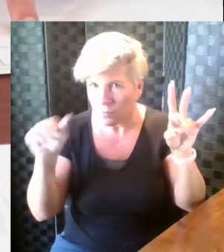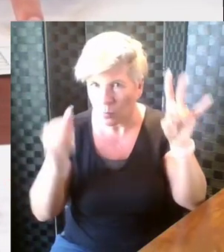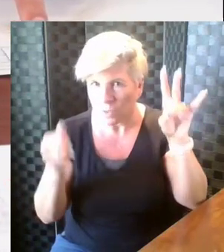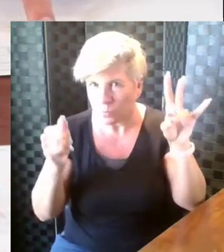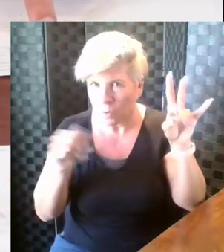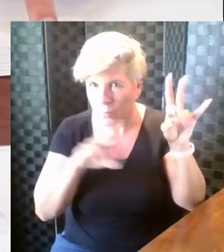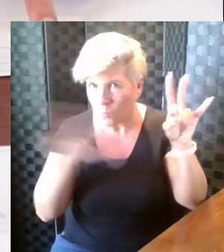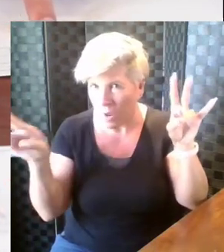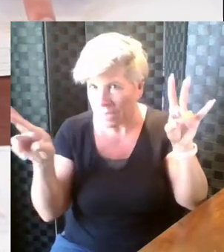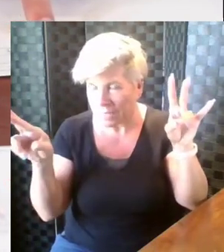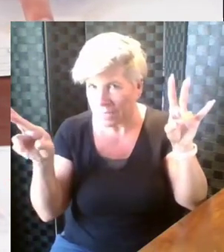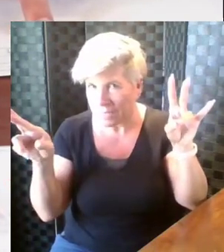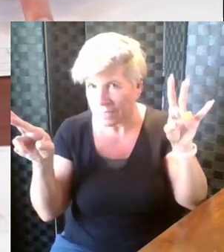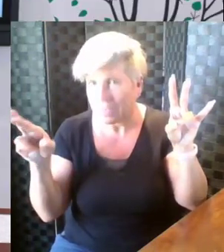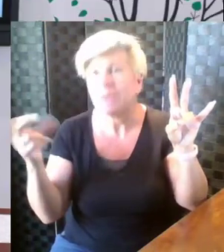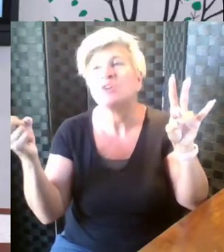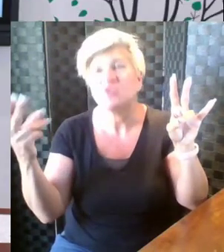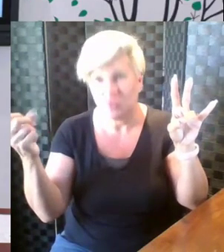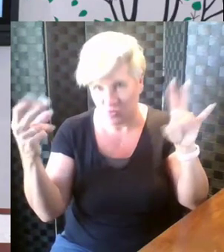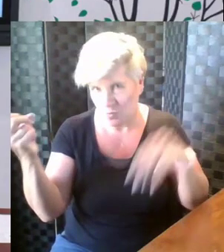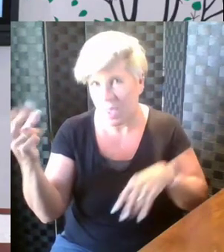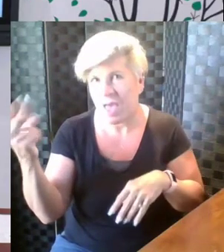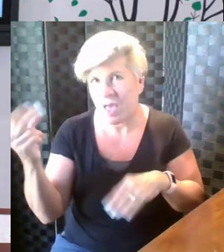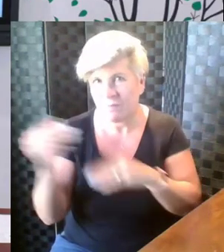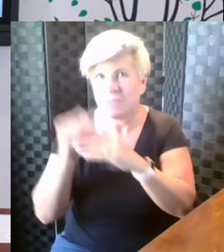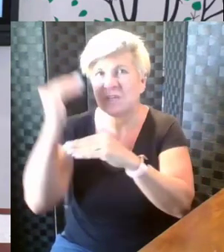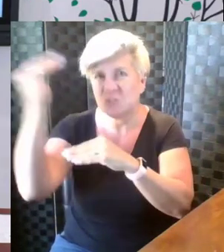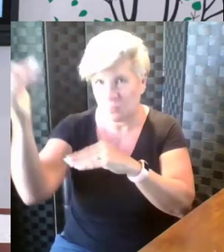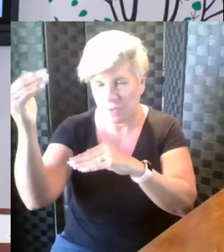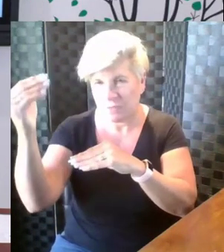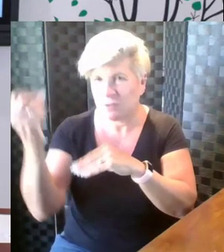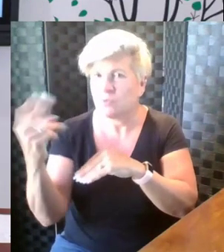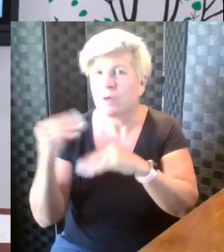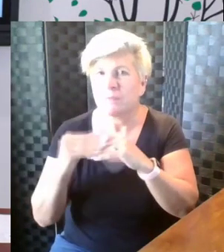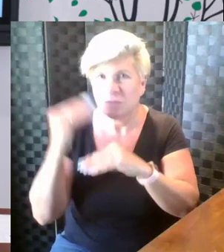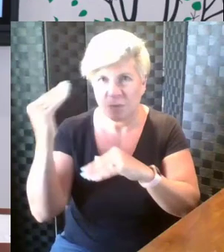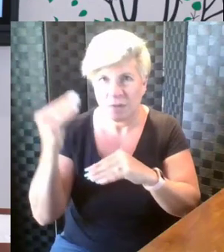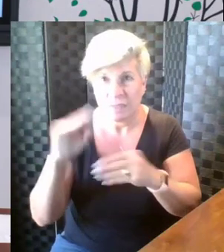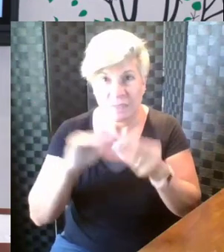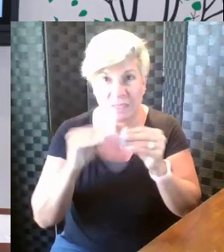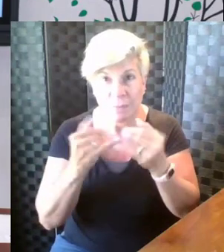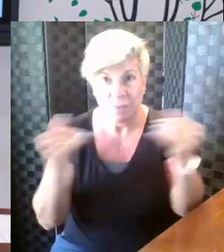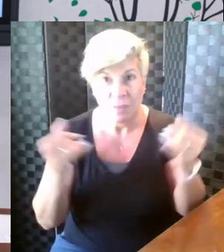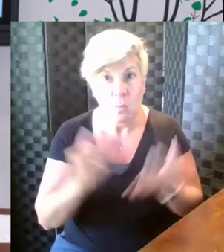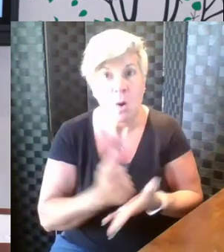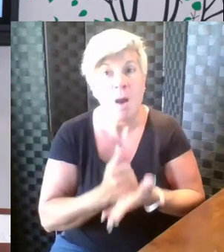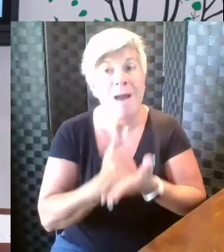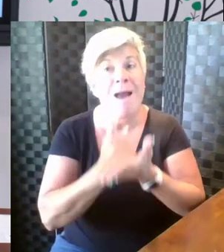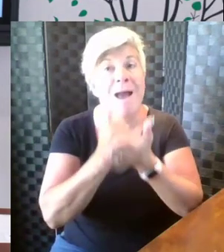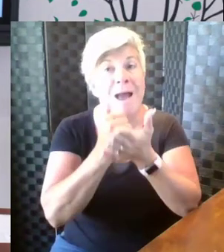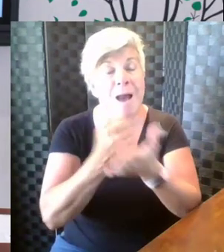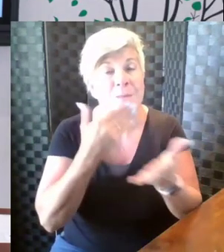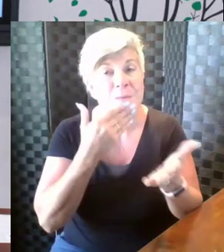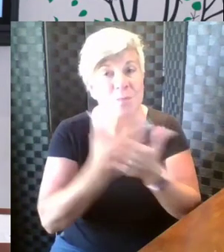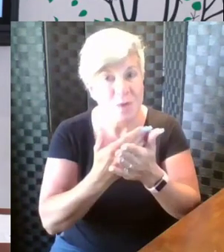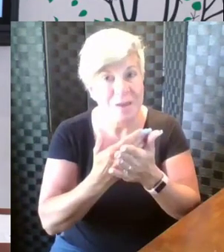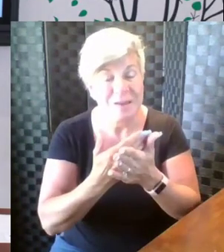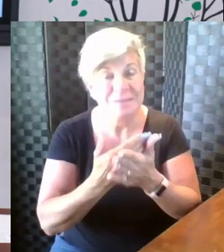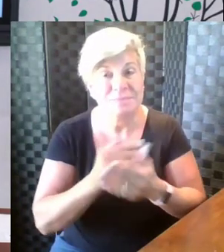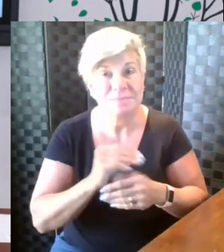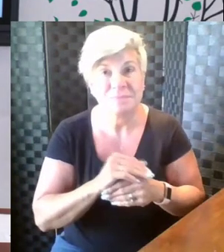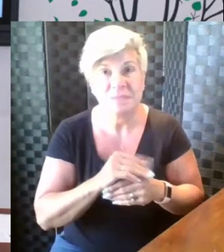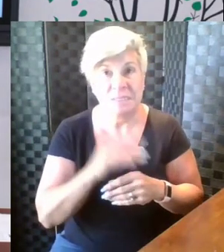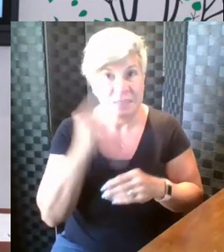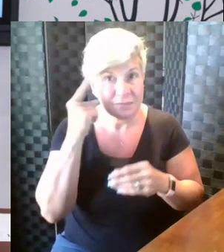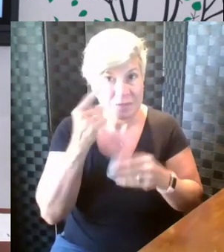right. That would be the 12, so the 12 is greater. Now, this number line is going to come in very handy for the next couple lessons,